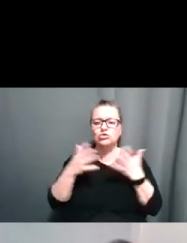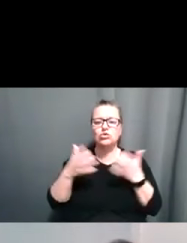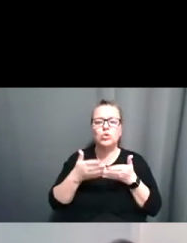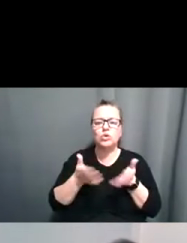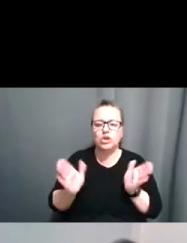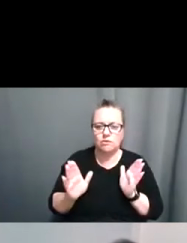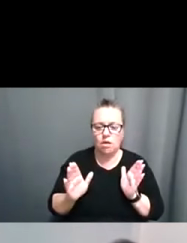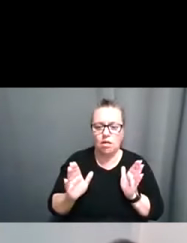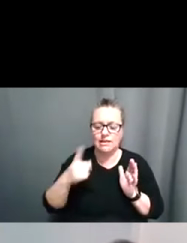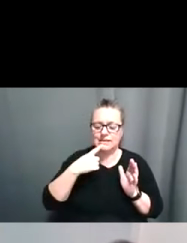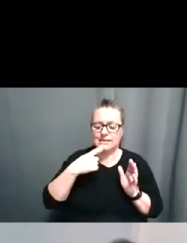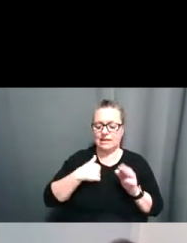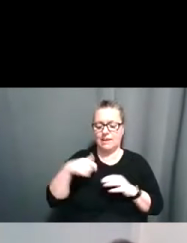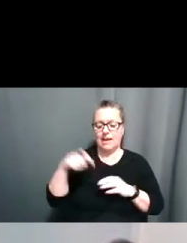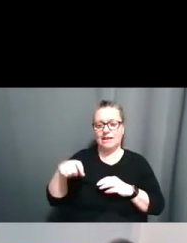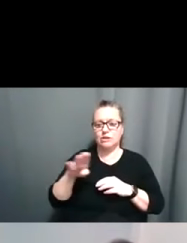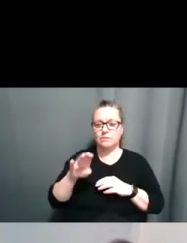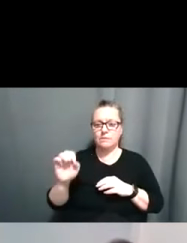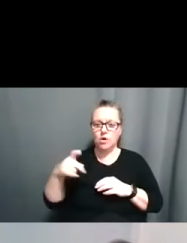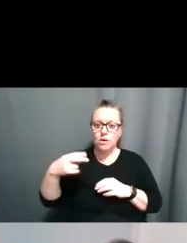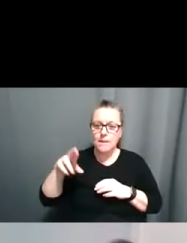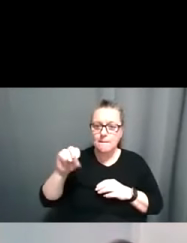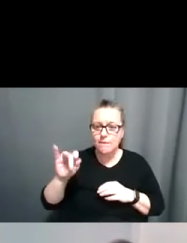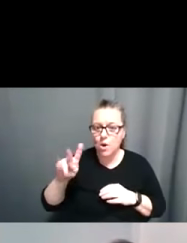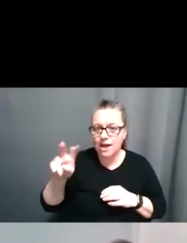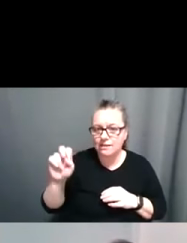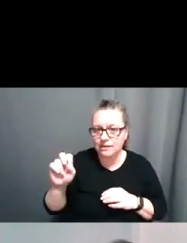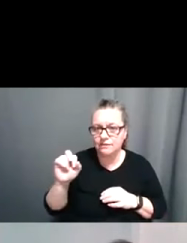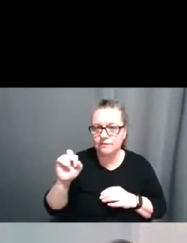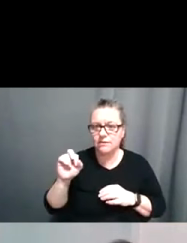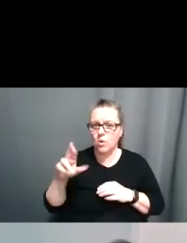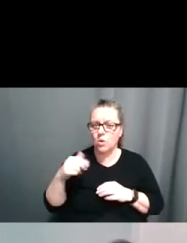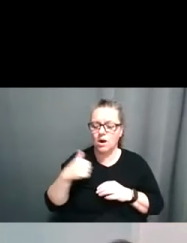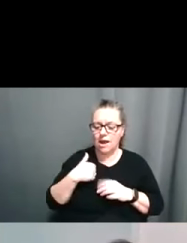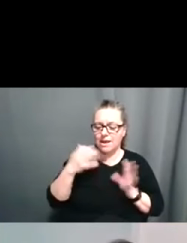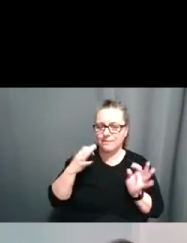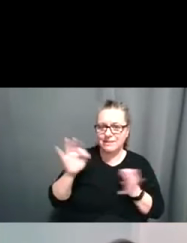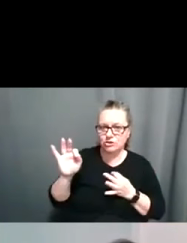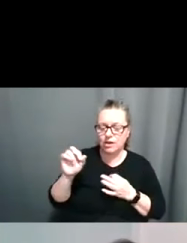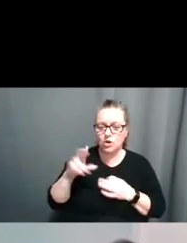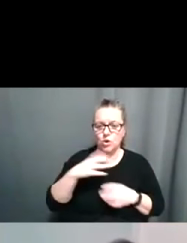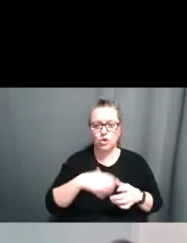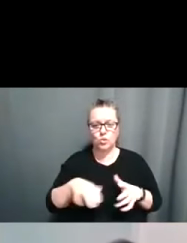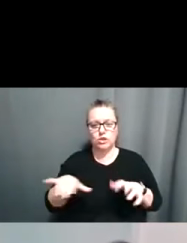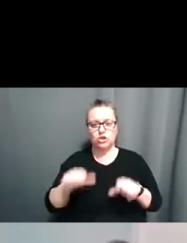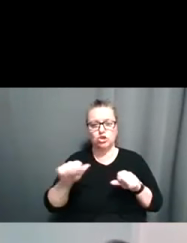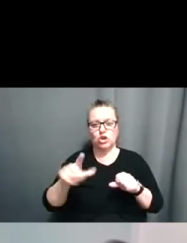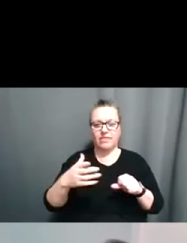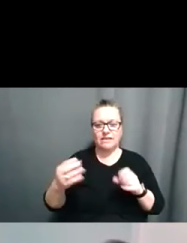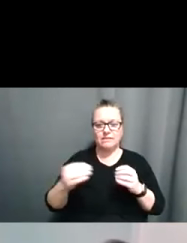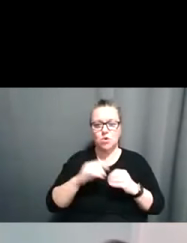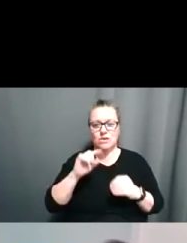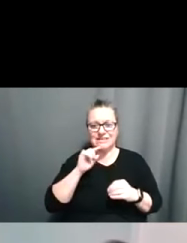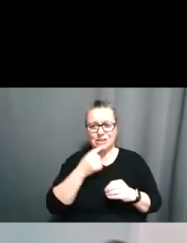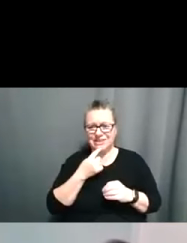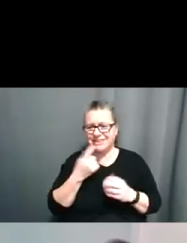Telling me that I need to be more proactive, or I seem distracted, or that you wish I took things more seriously, that's about